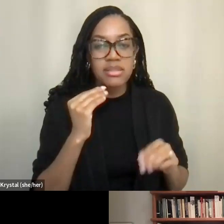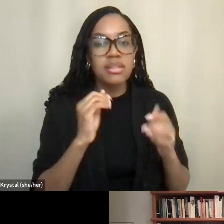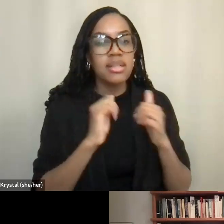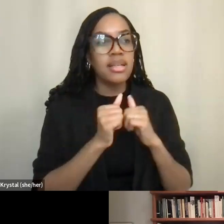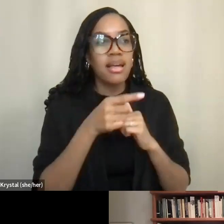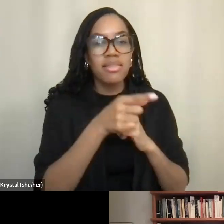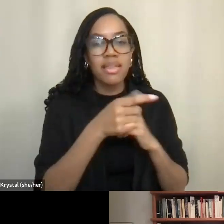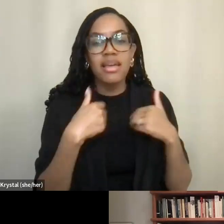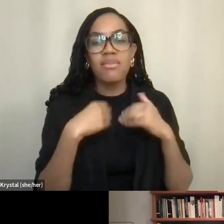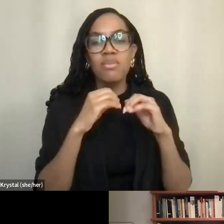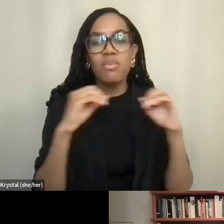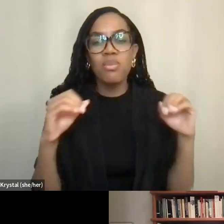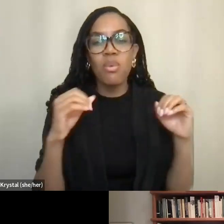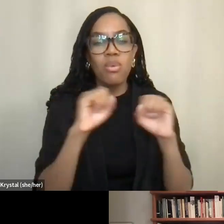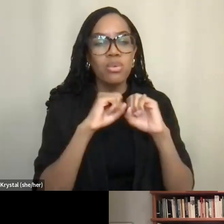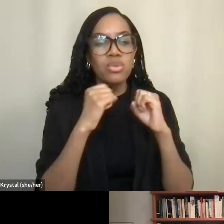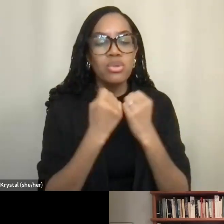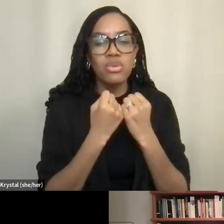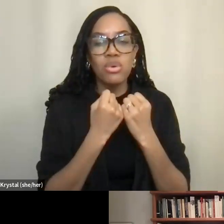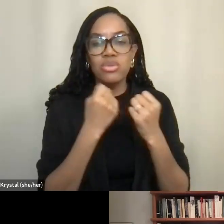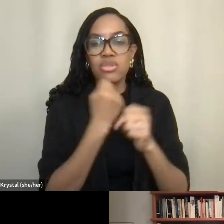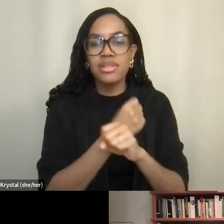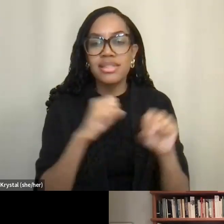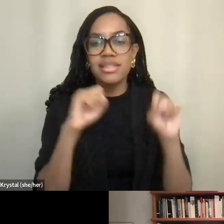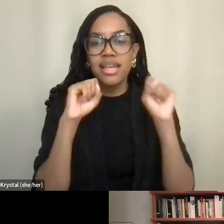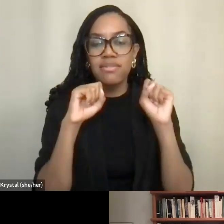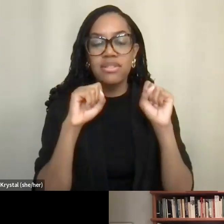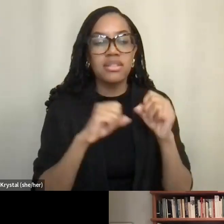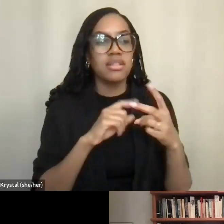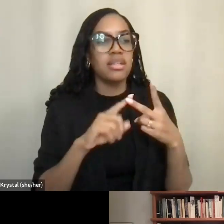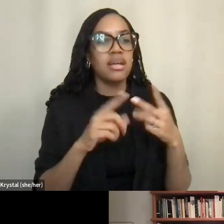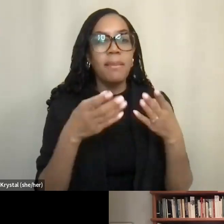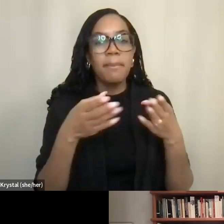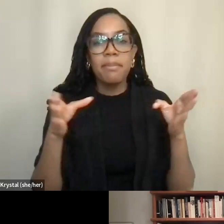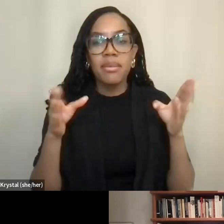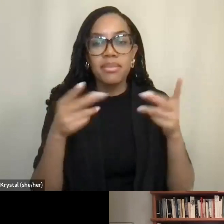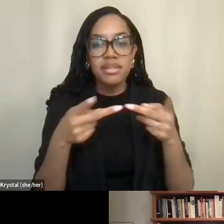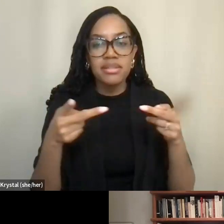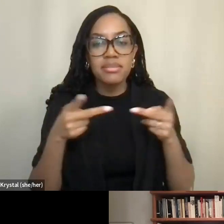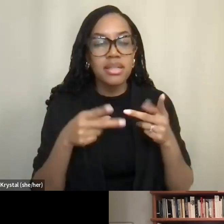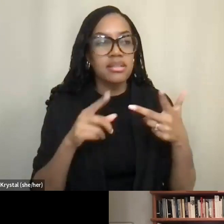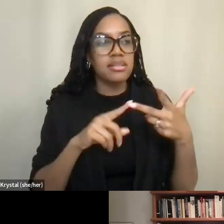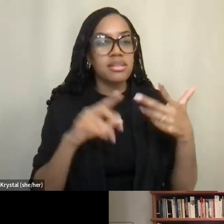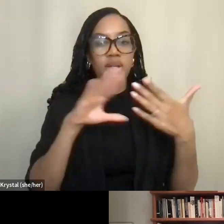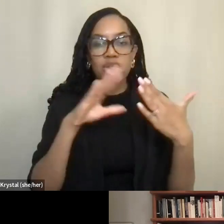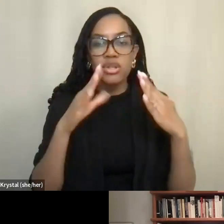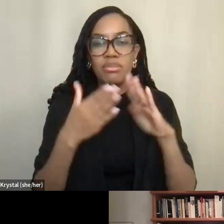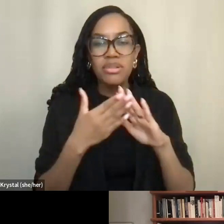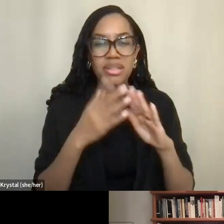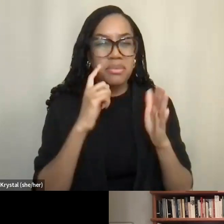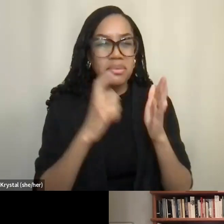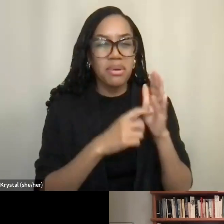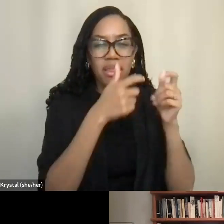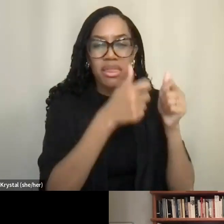social safety net, social services, public space, community. How is it that there's hardly any place to go that